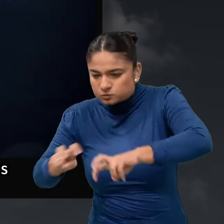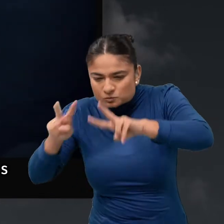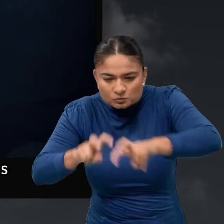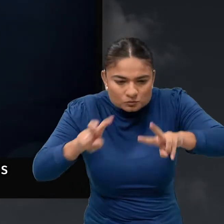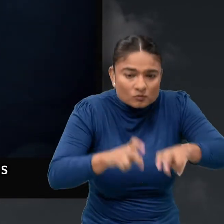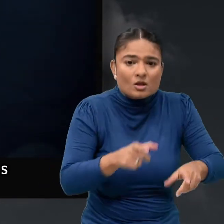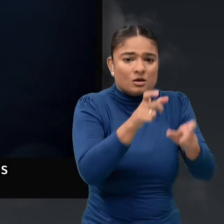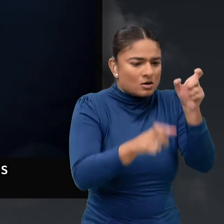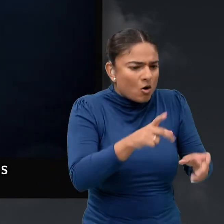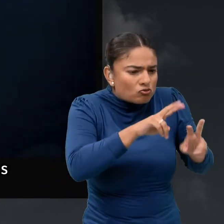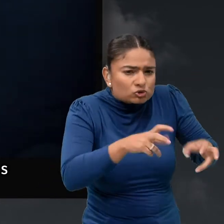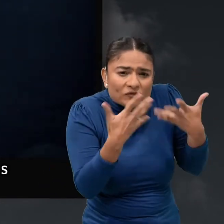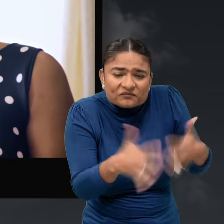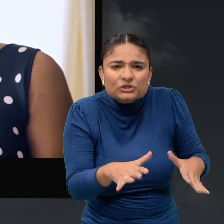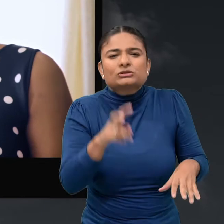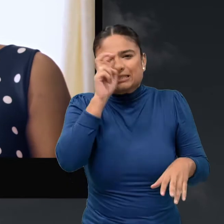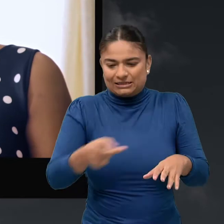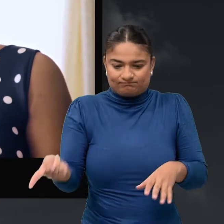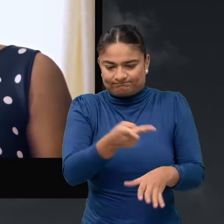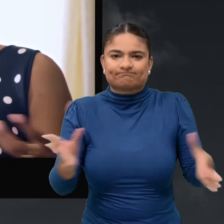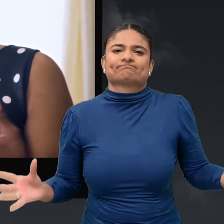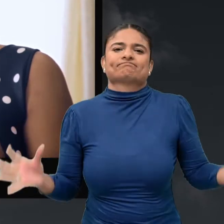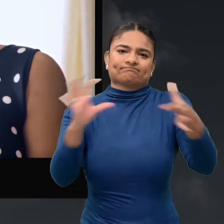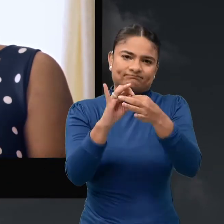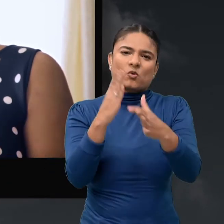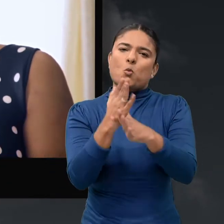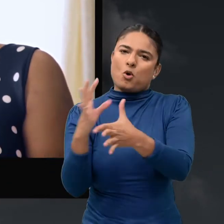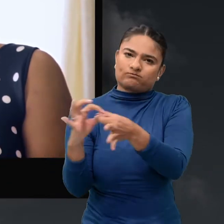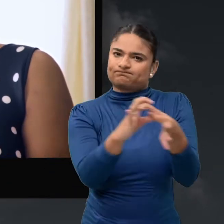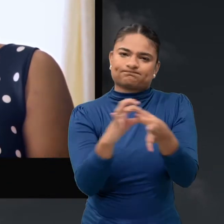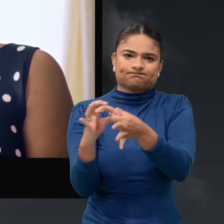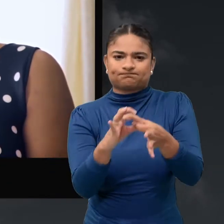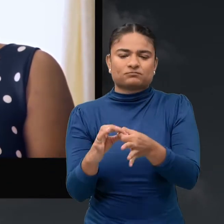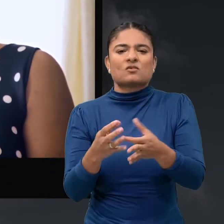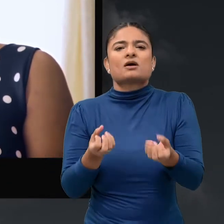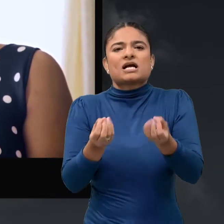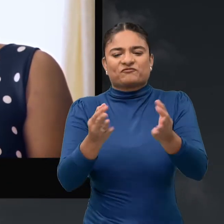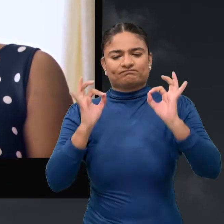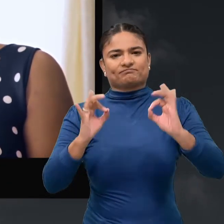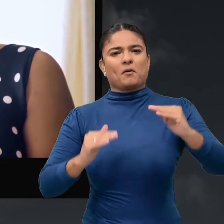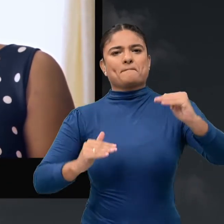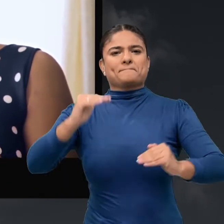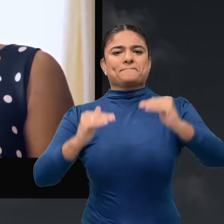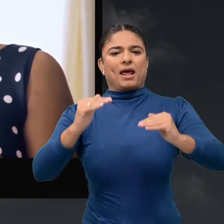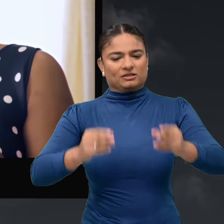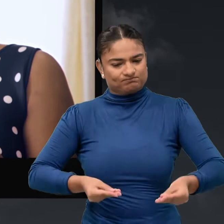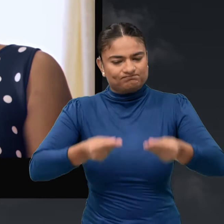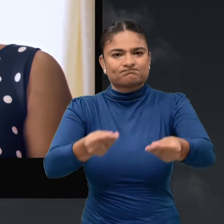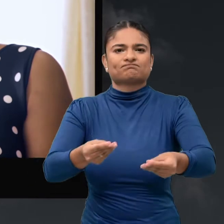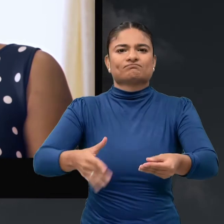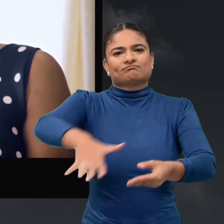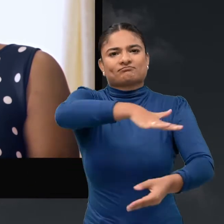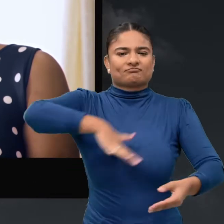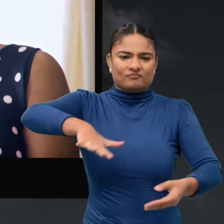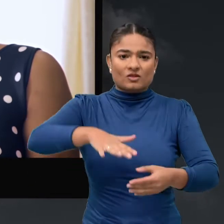disabled researchers and non-disabled researchers, I do believe that we need to work together, to provide a more